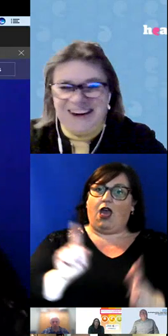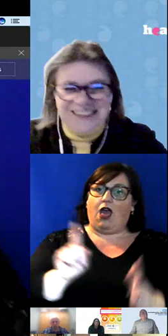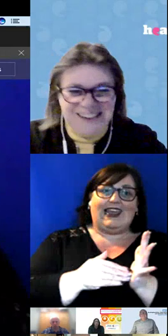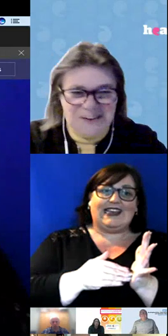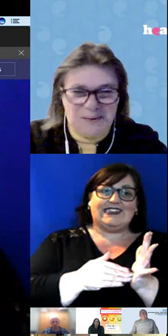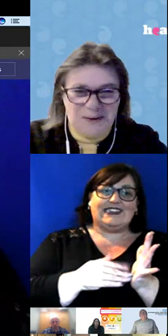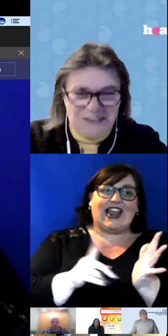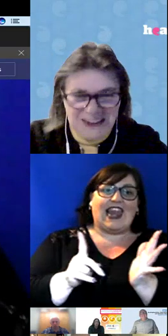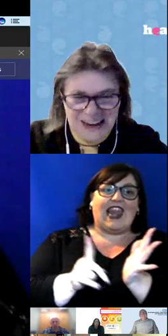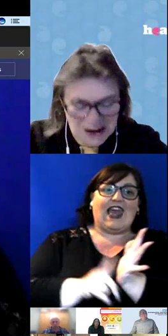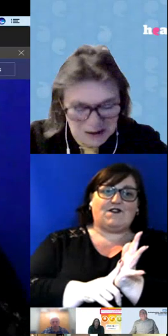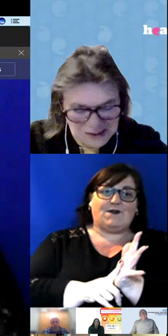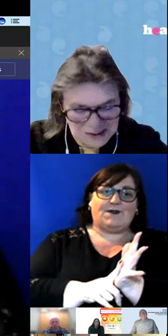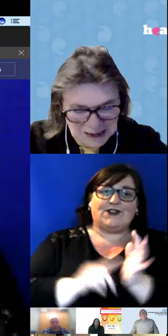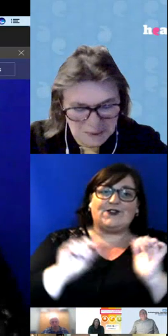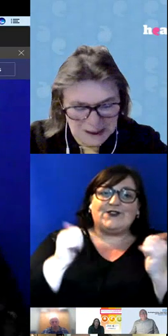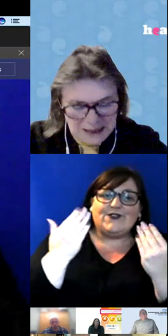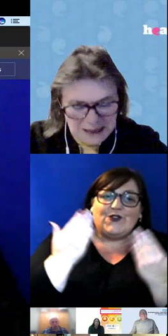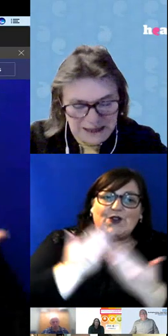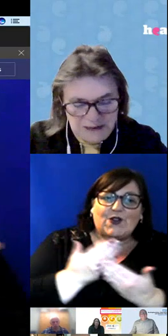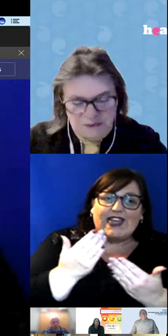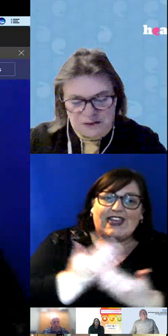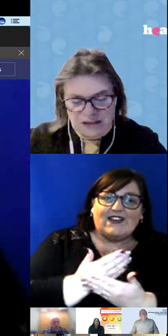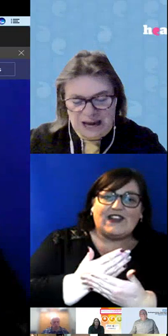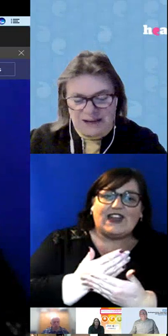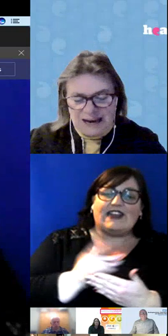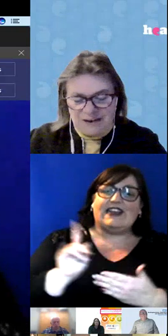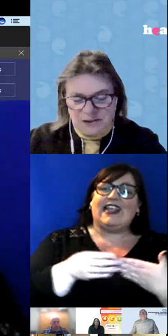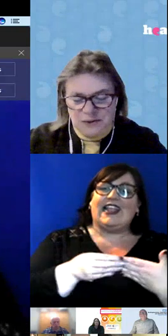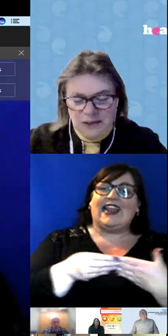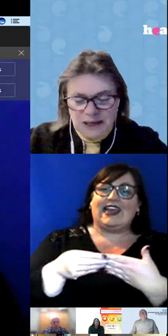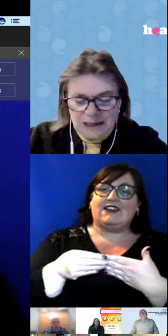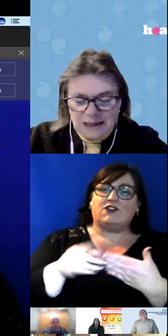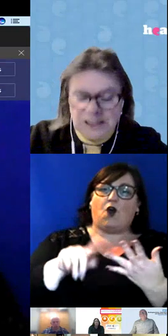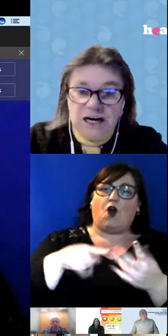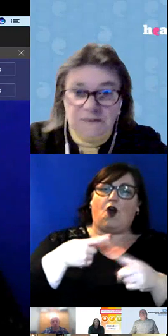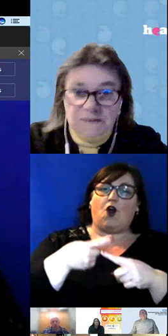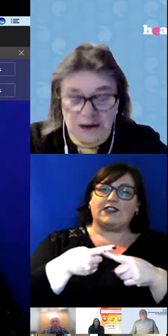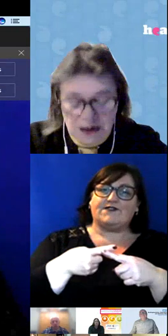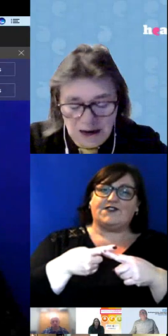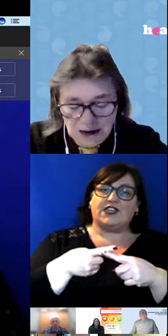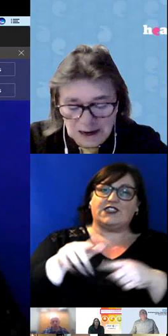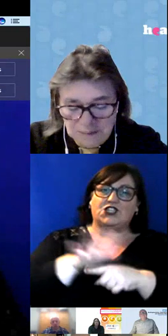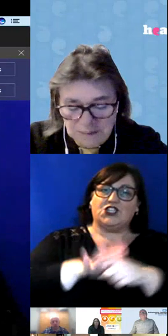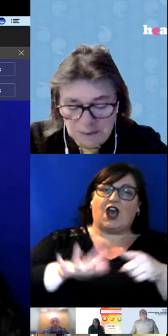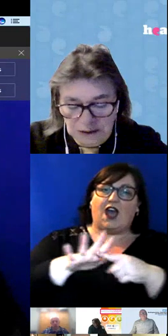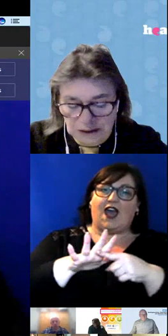Oh, great. Wonderful. Who's the leader of Oxfordshire County Council and the chair of the